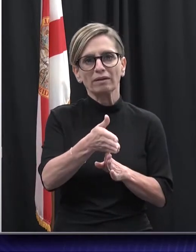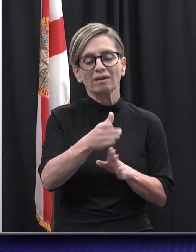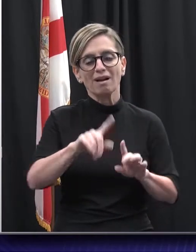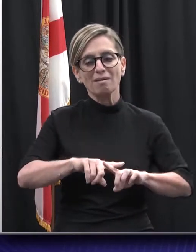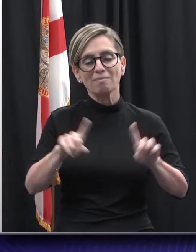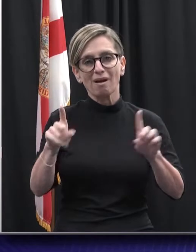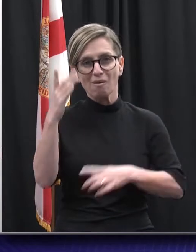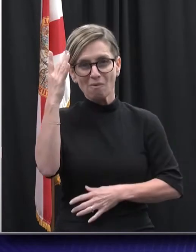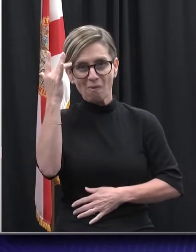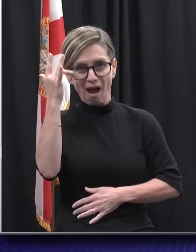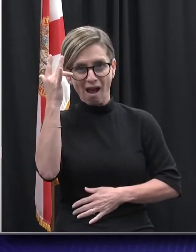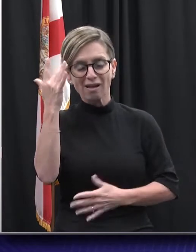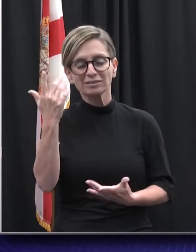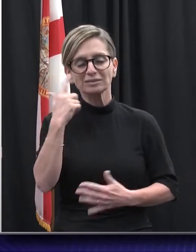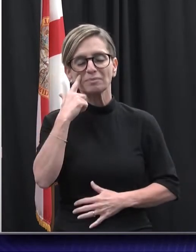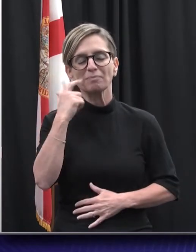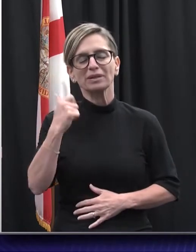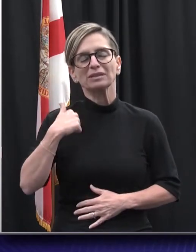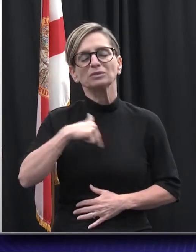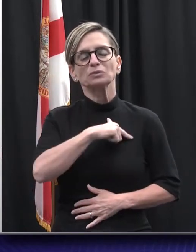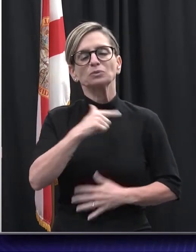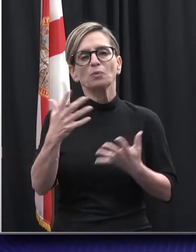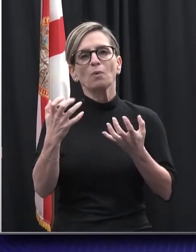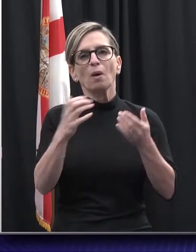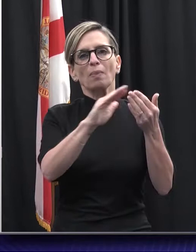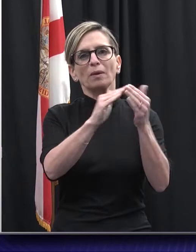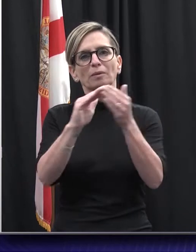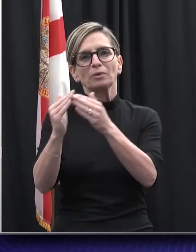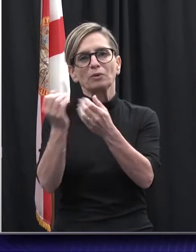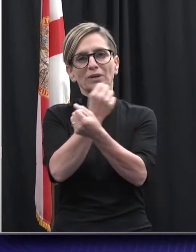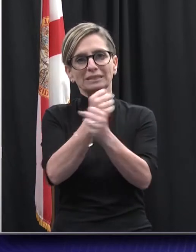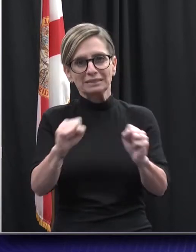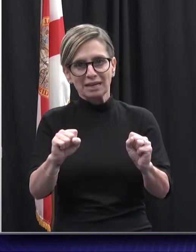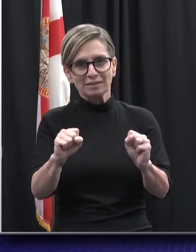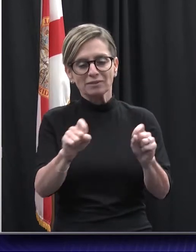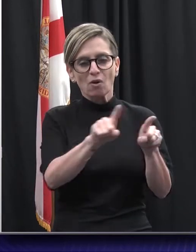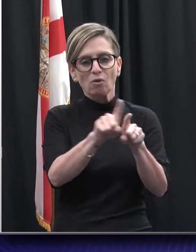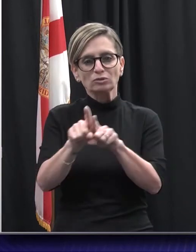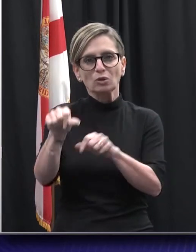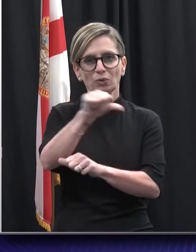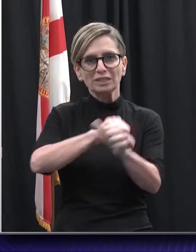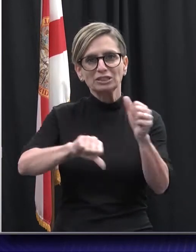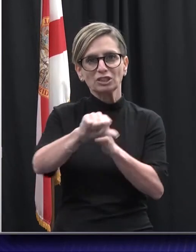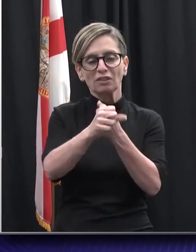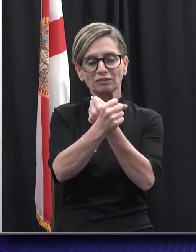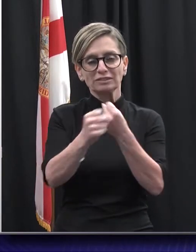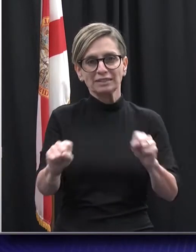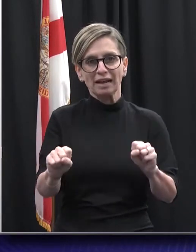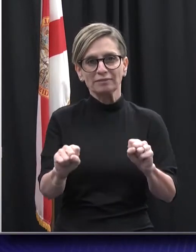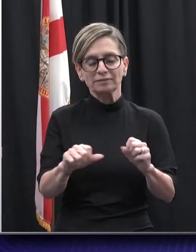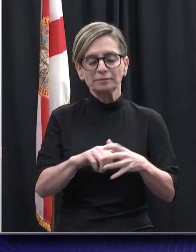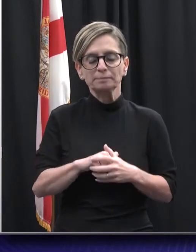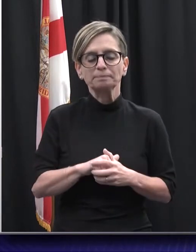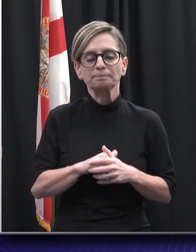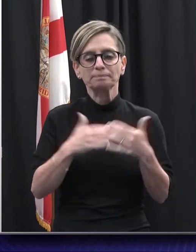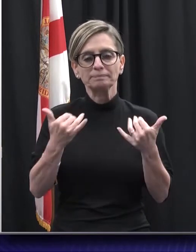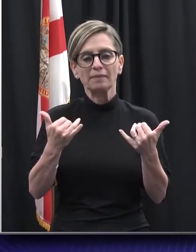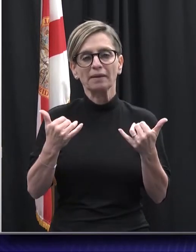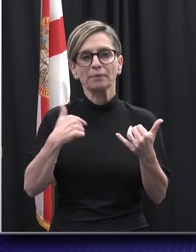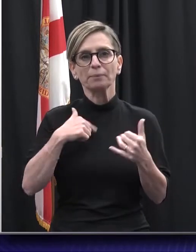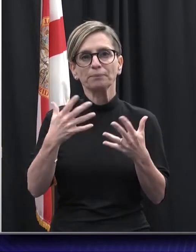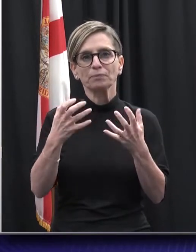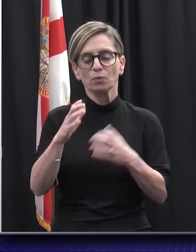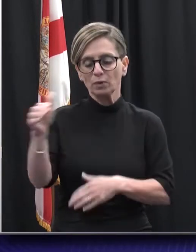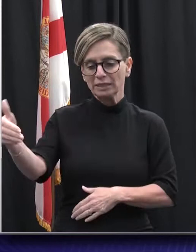we're keeping our community safe and that we're keeping each other safe. With that now, I'd like to introduce the Chair of St. Lucie